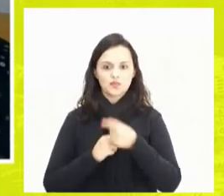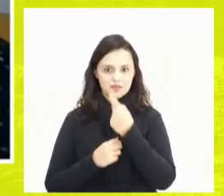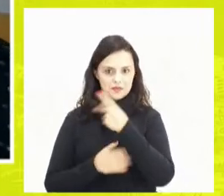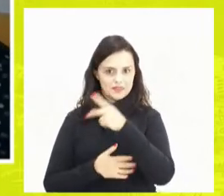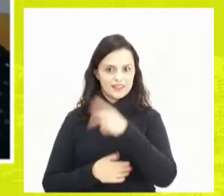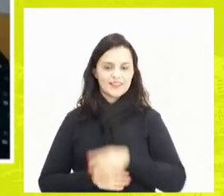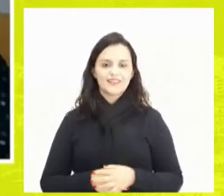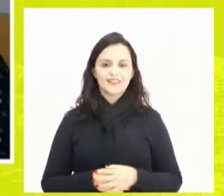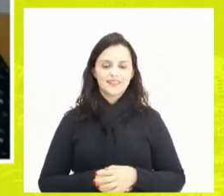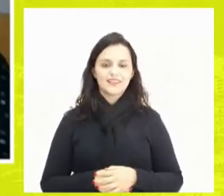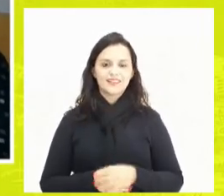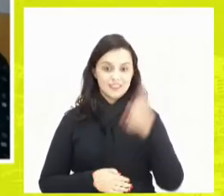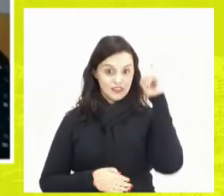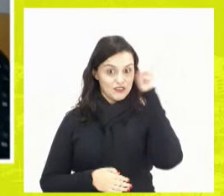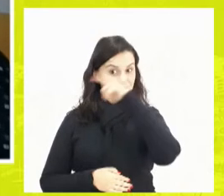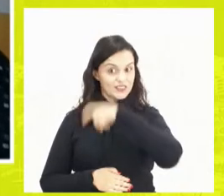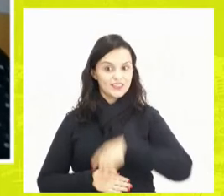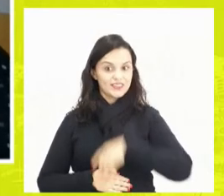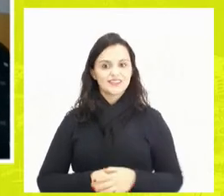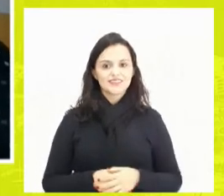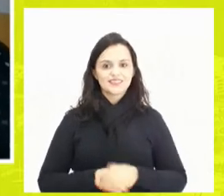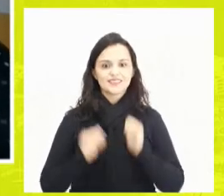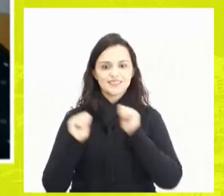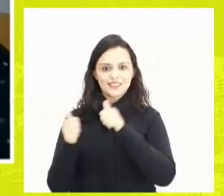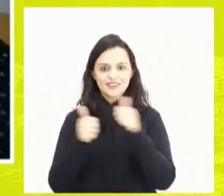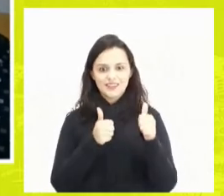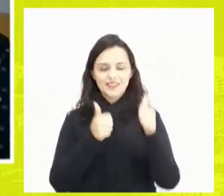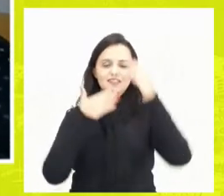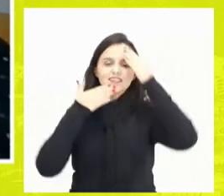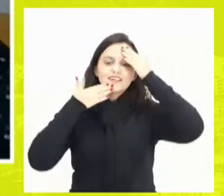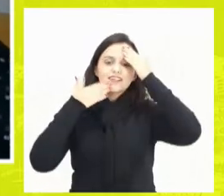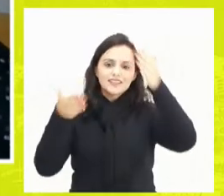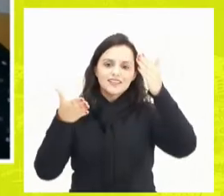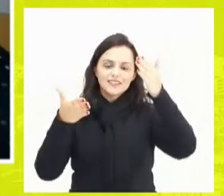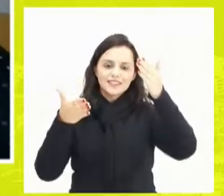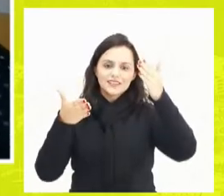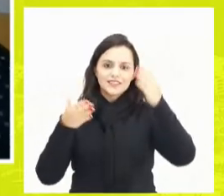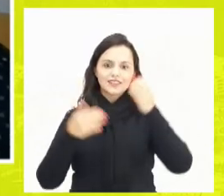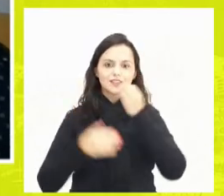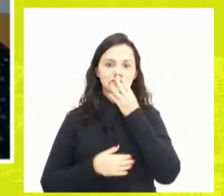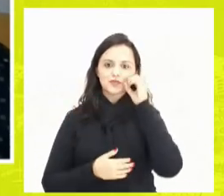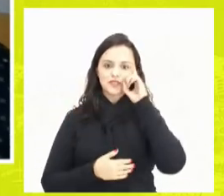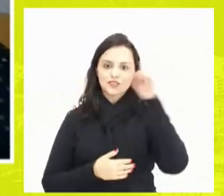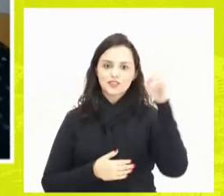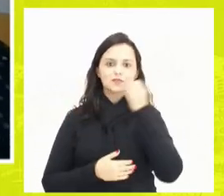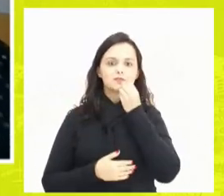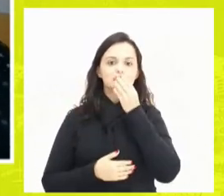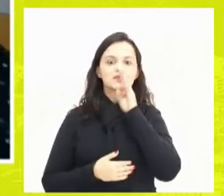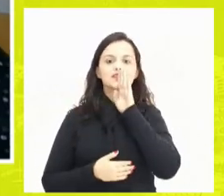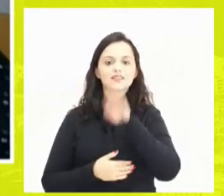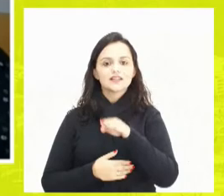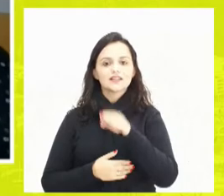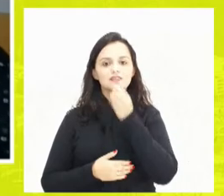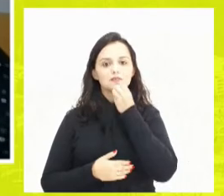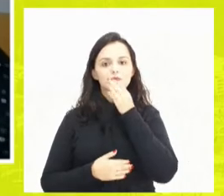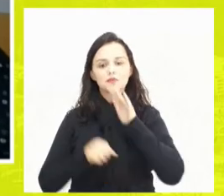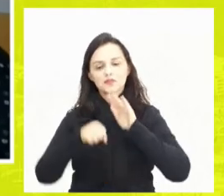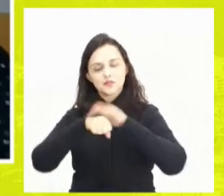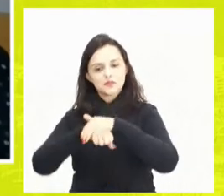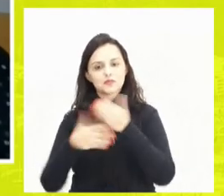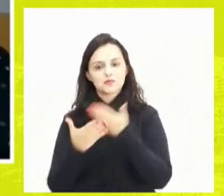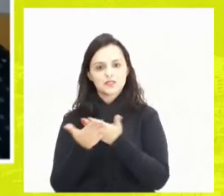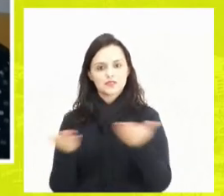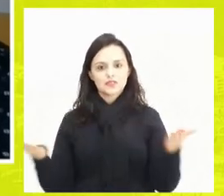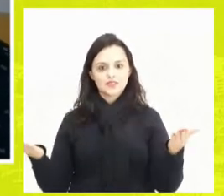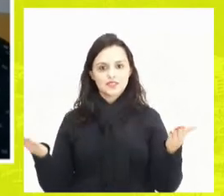questions okay thank you guys have a great day great afternoon great